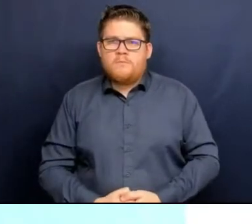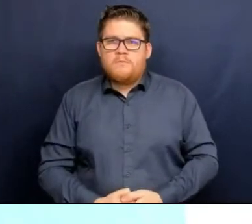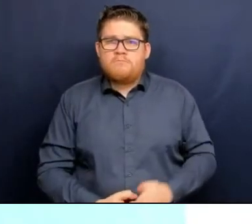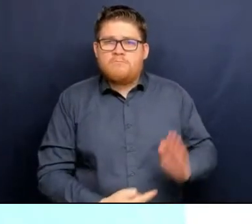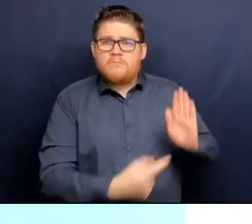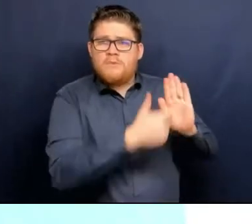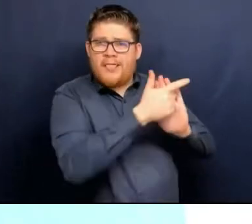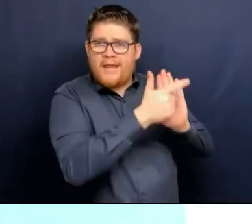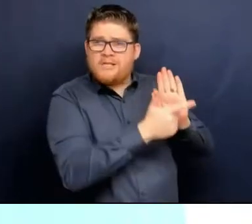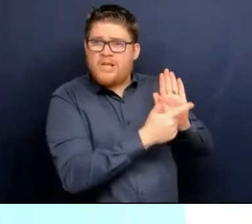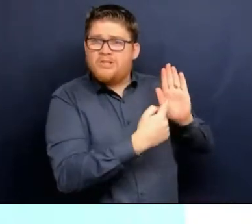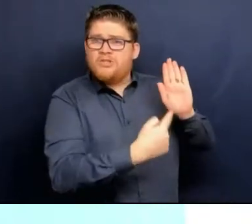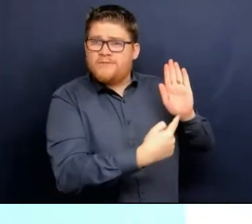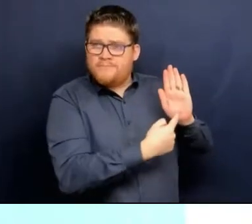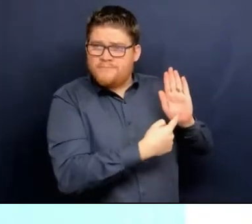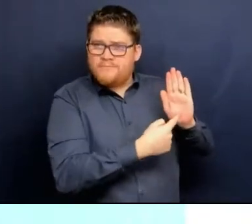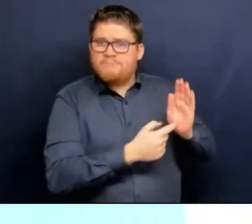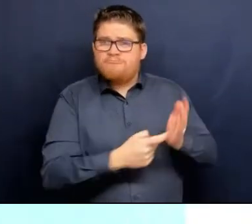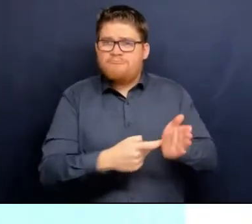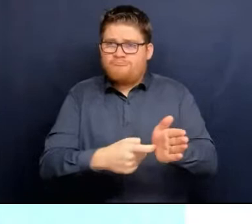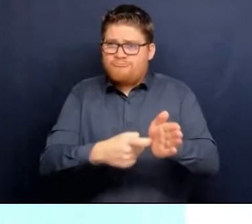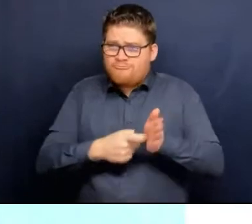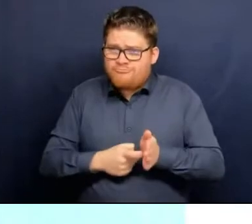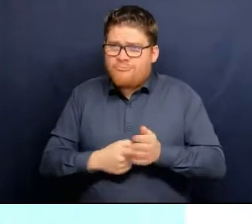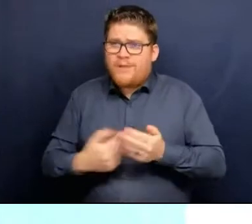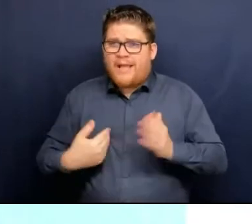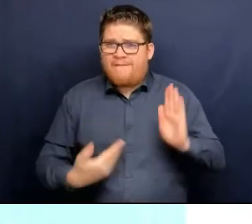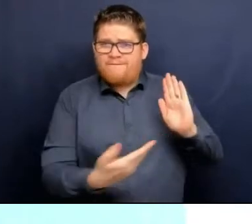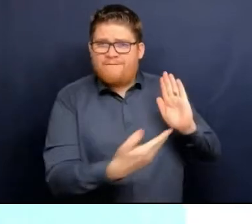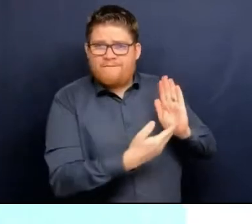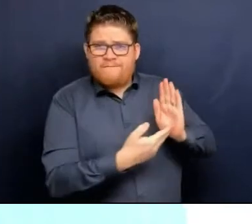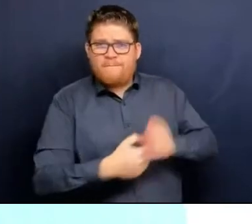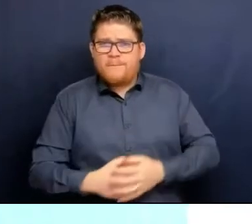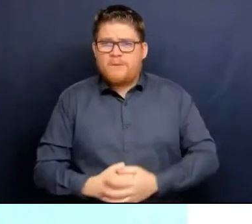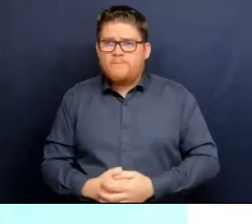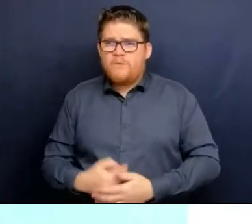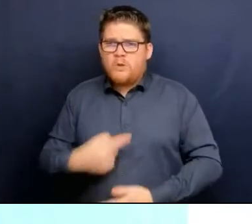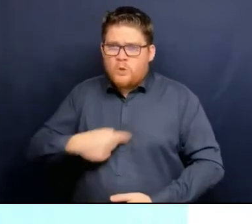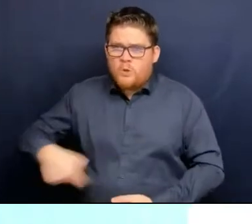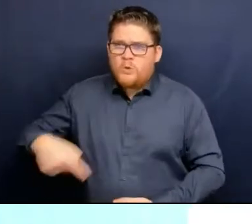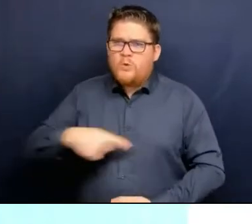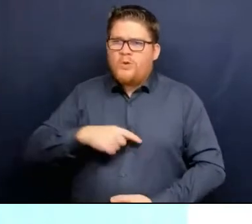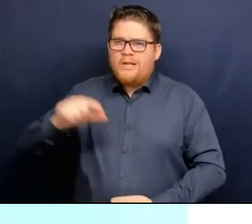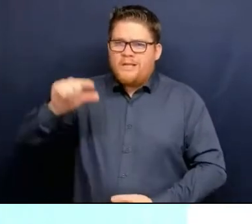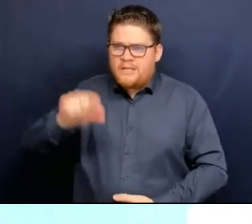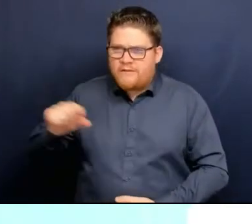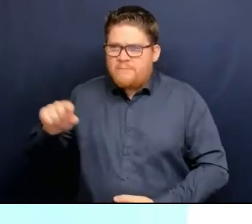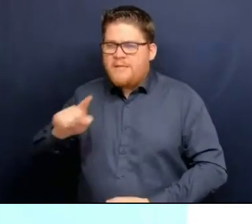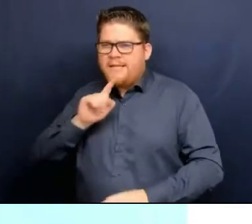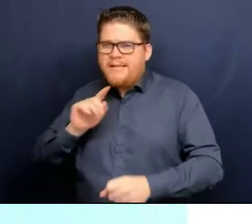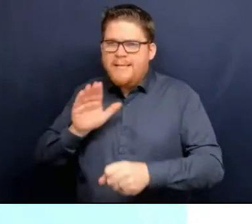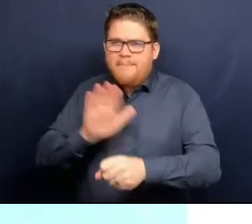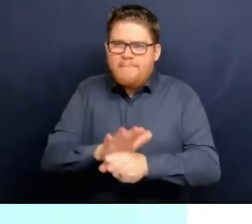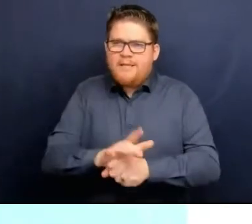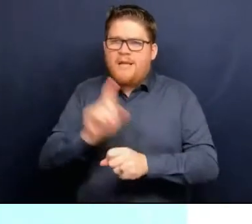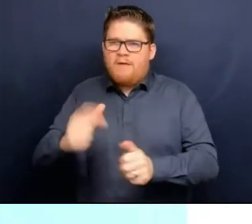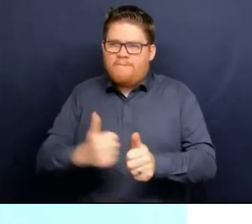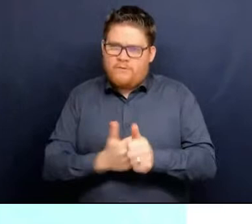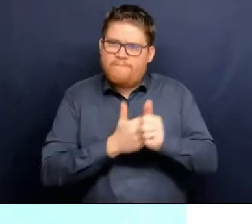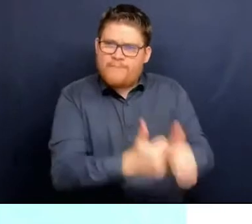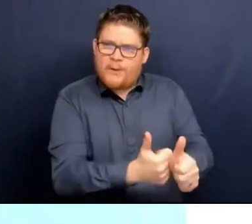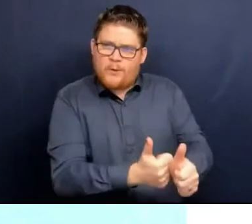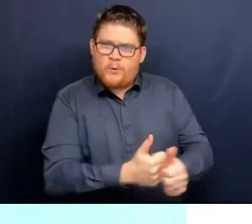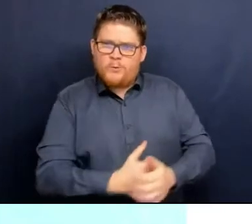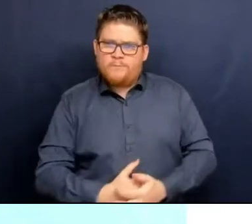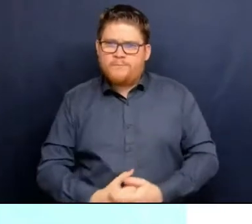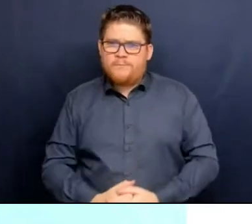the Declaration Act, and it's a solemn commitment. But it's much, much more than that. It articulates a